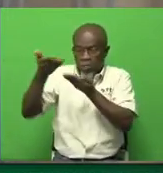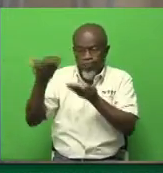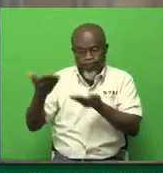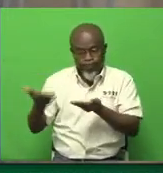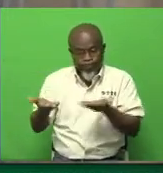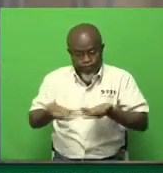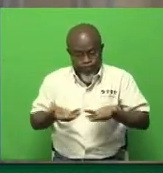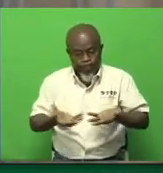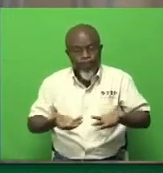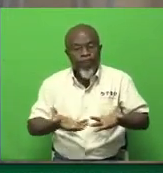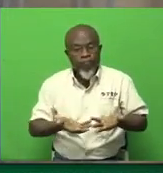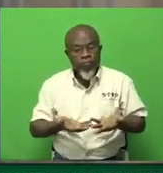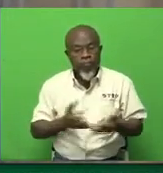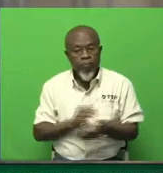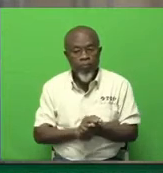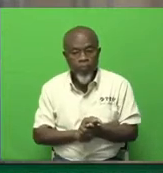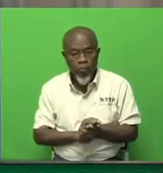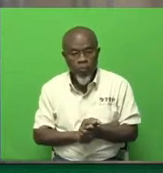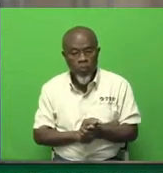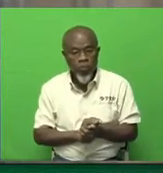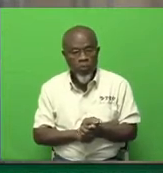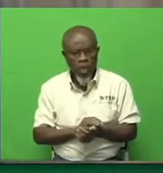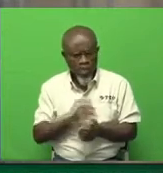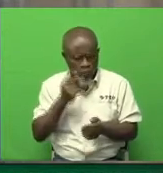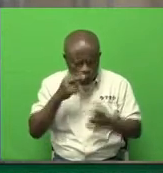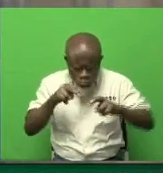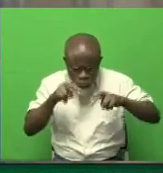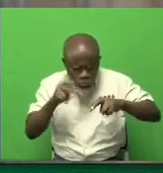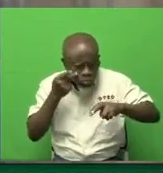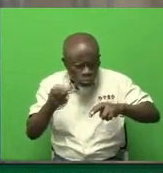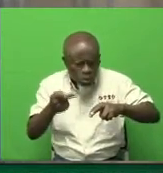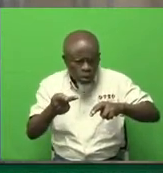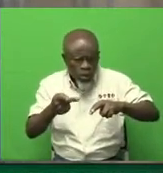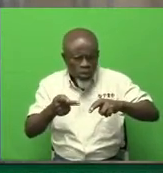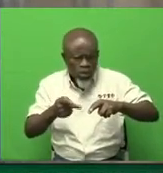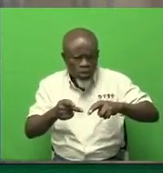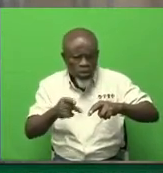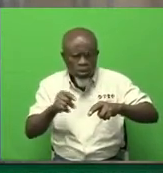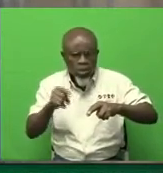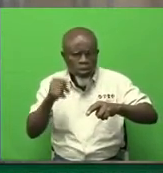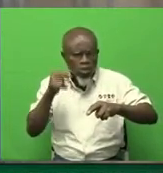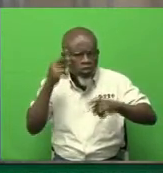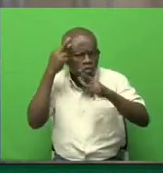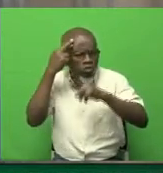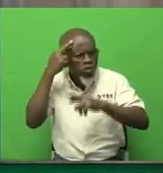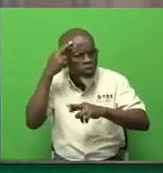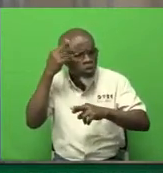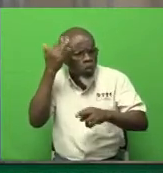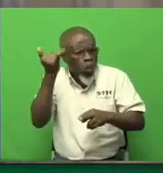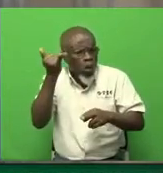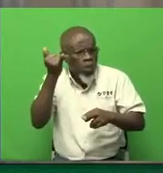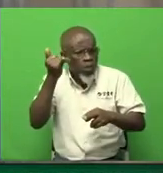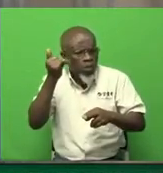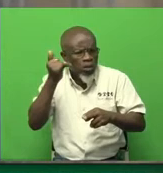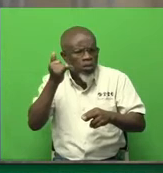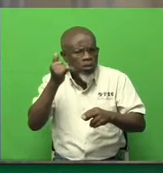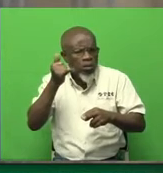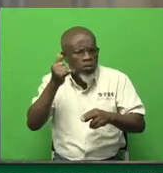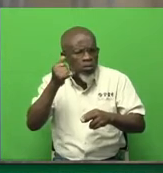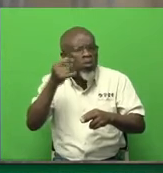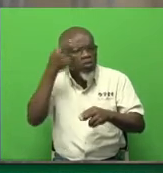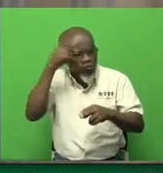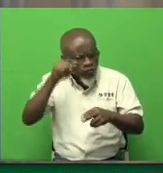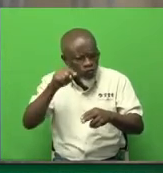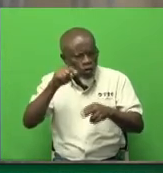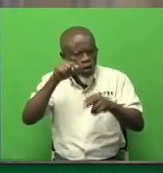and up to this this last night it says its purpose is to deal with foreign exchange for exports so now